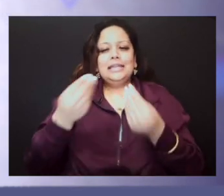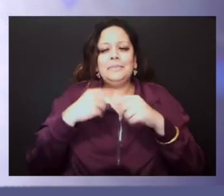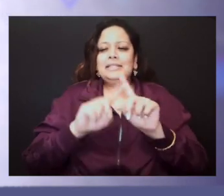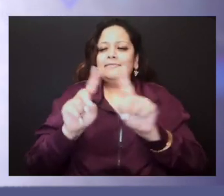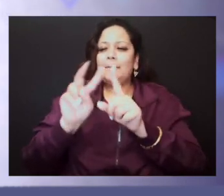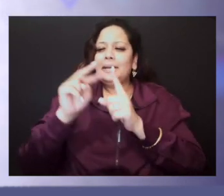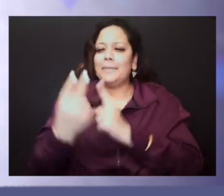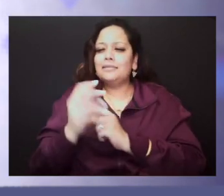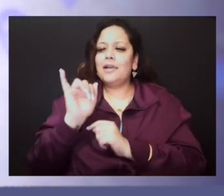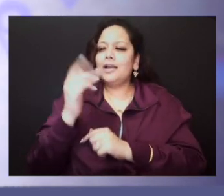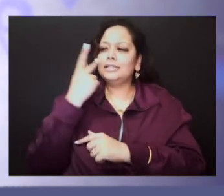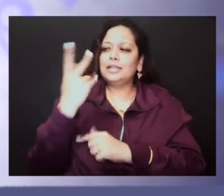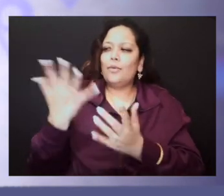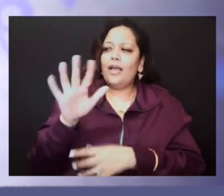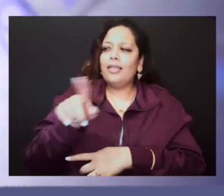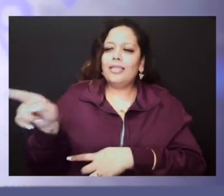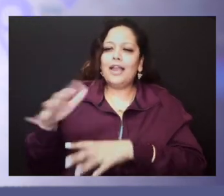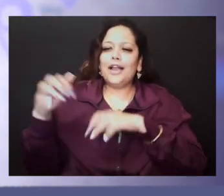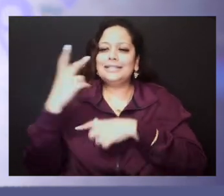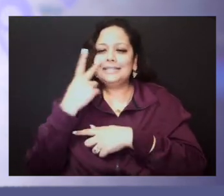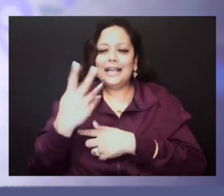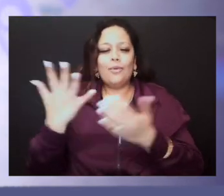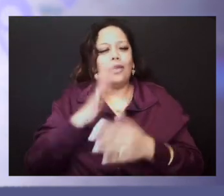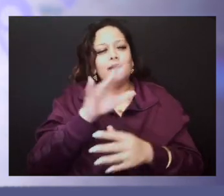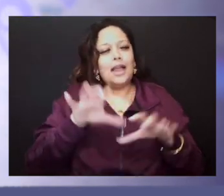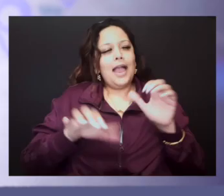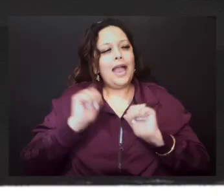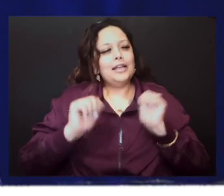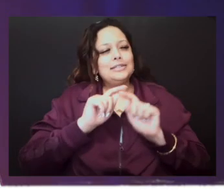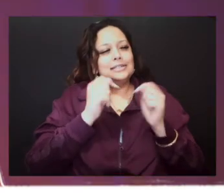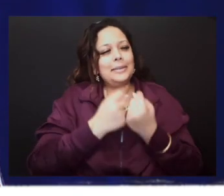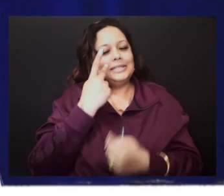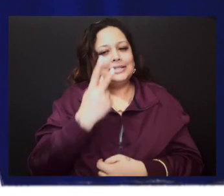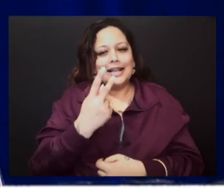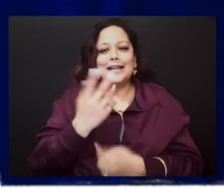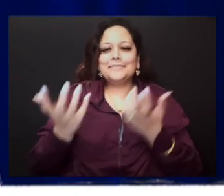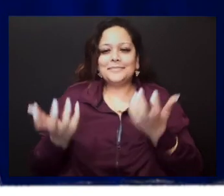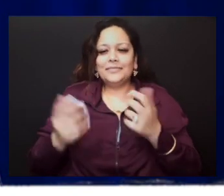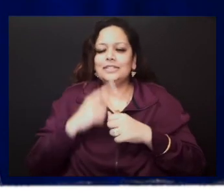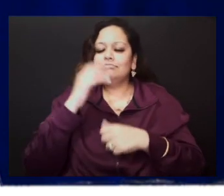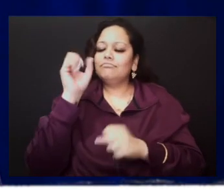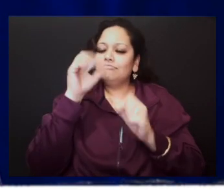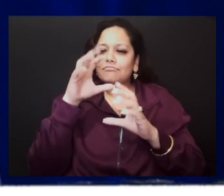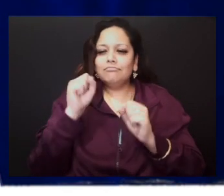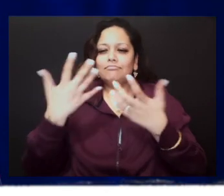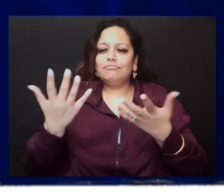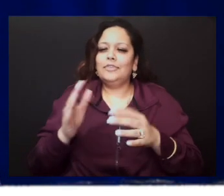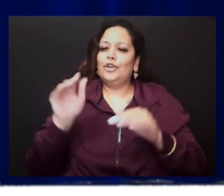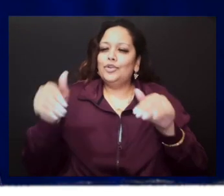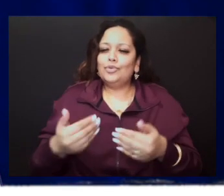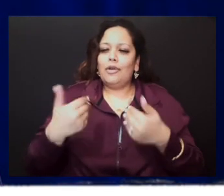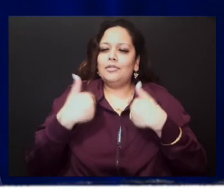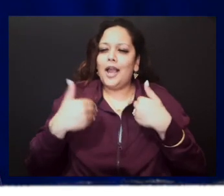different perspective on what the audience sees and what the acting team sees. It's also a wonderful thing to introduce the